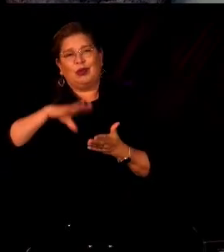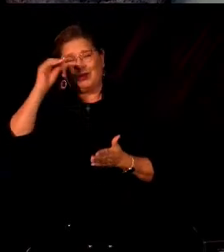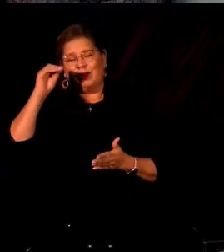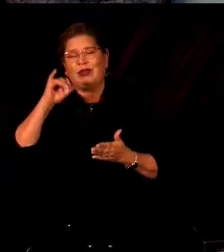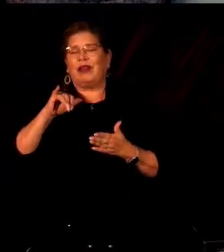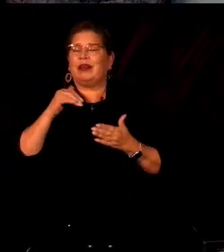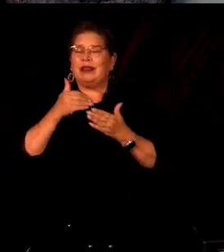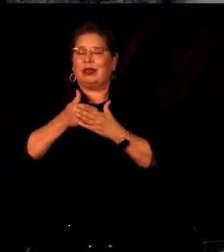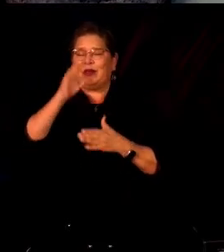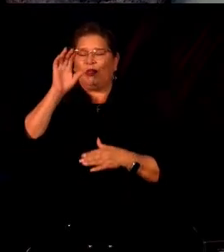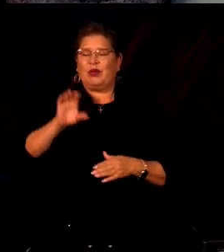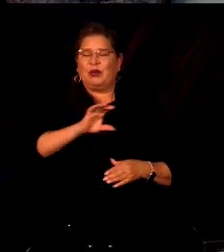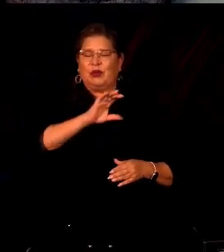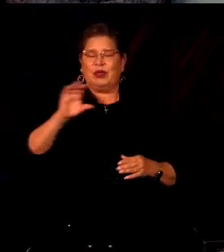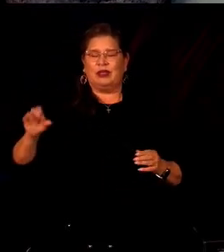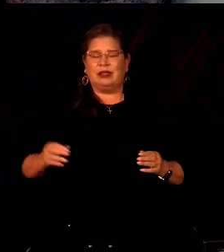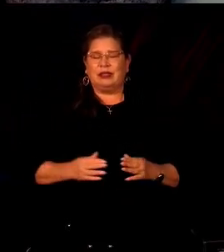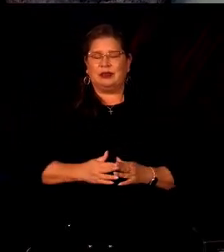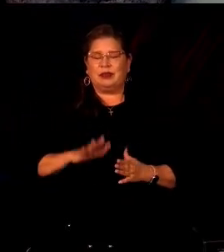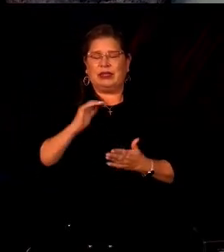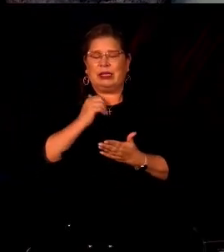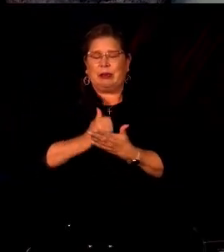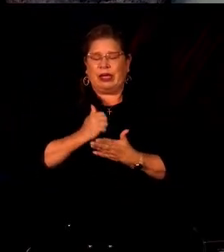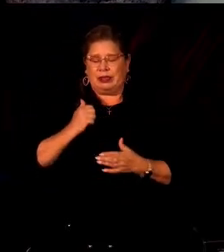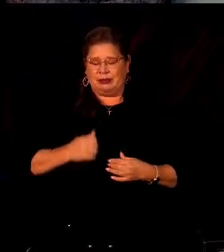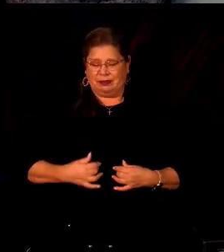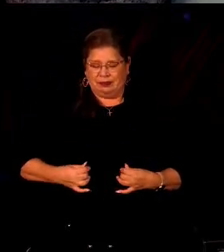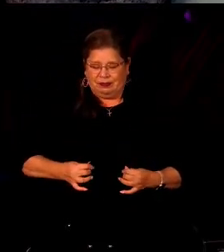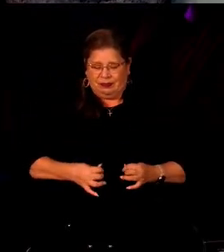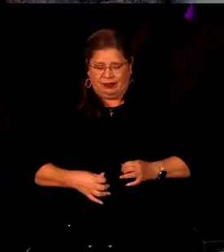the cross. Amen.